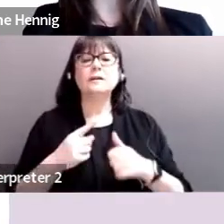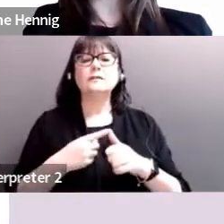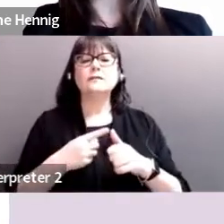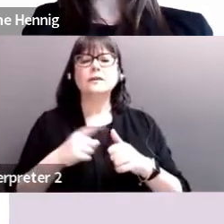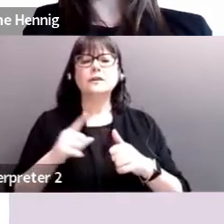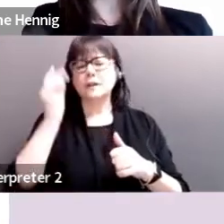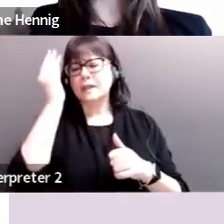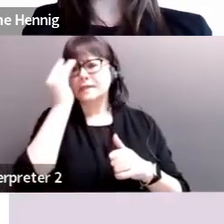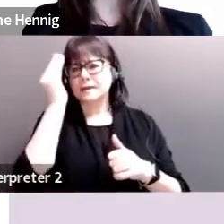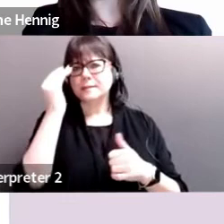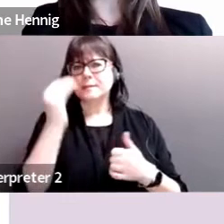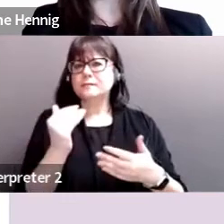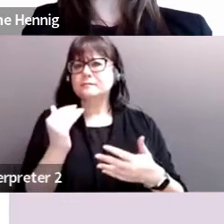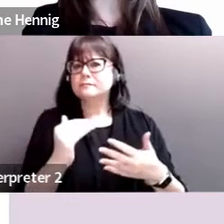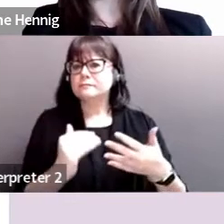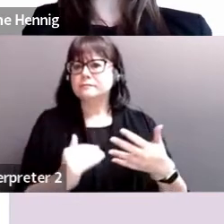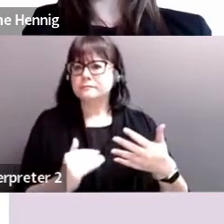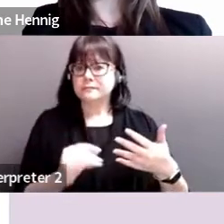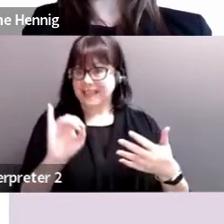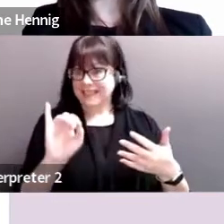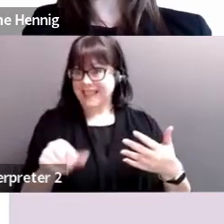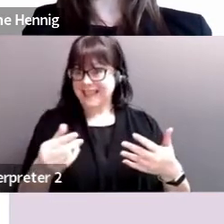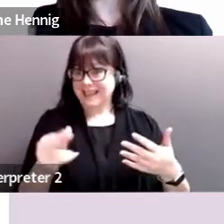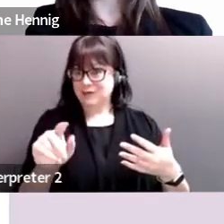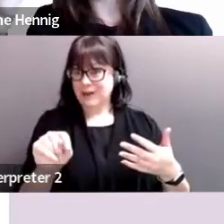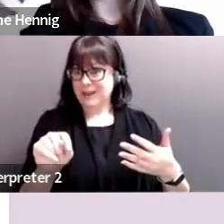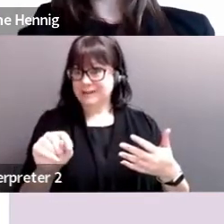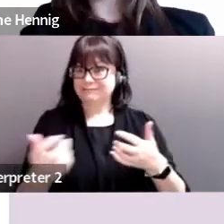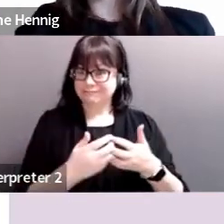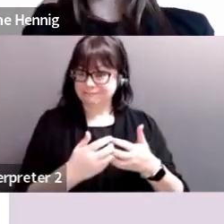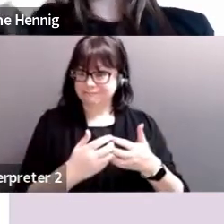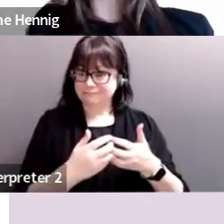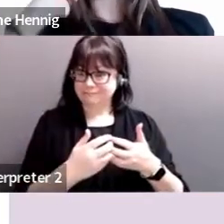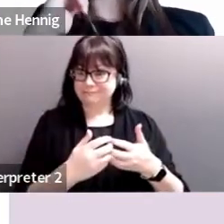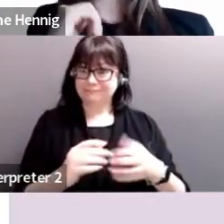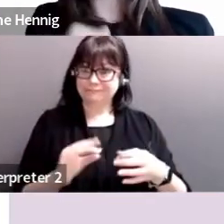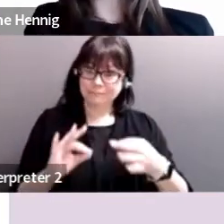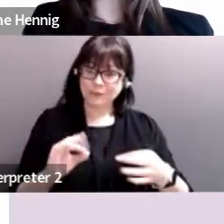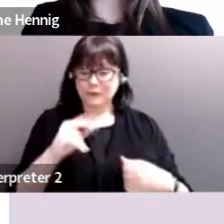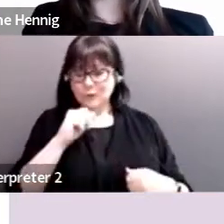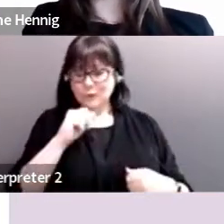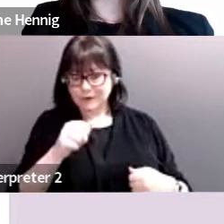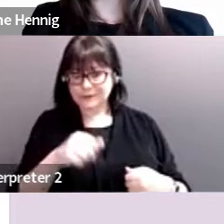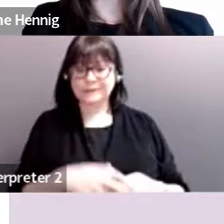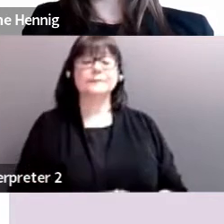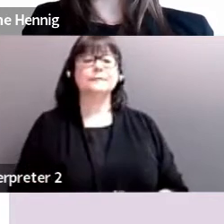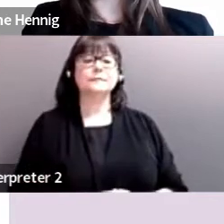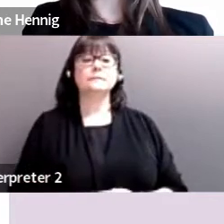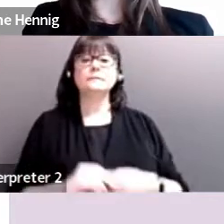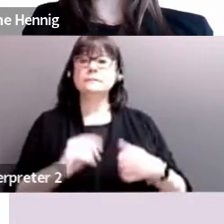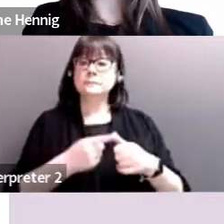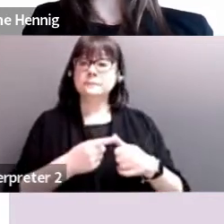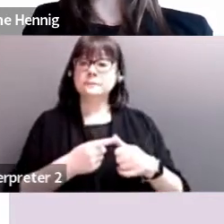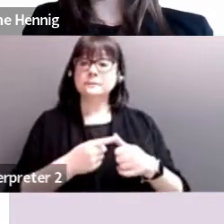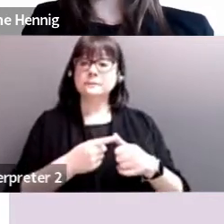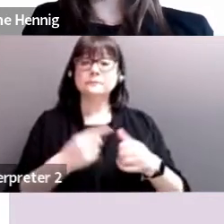you decide whether the grant you're looking at is a right application for you. So the first thing to consider is the time investment.